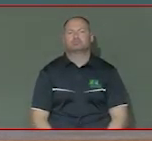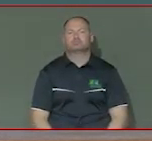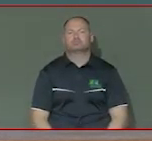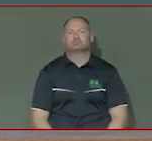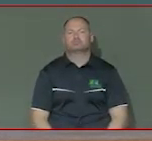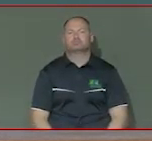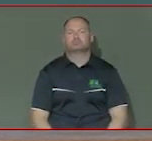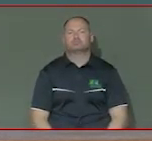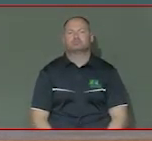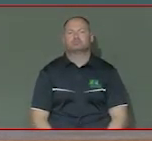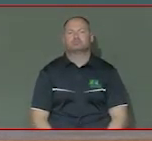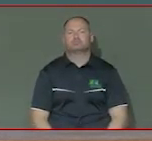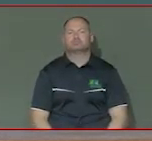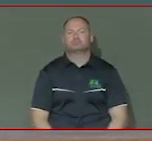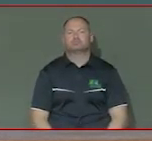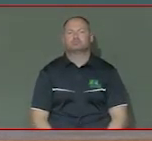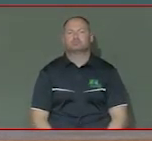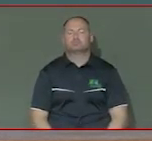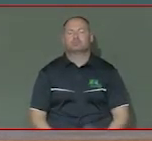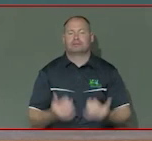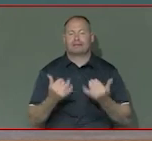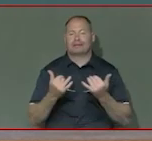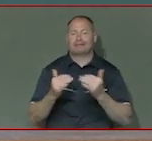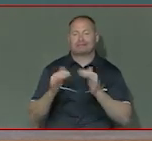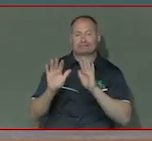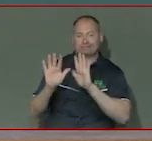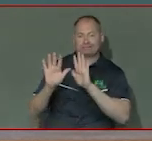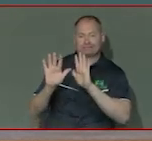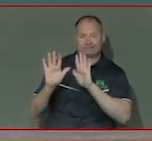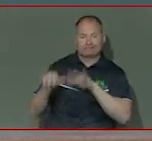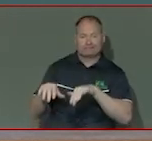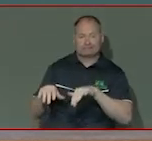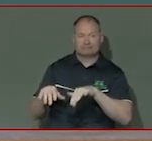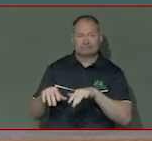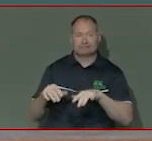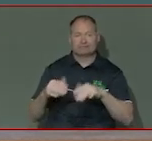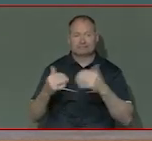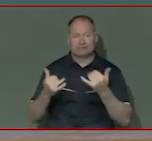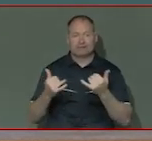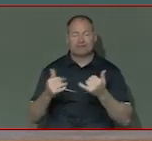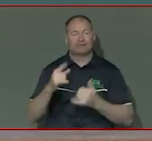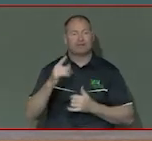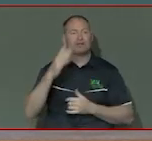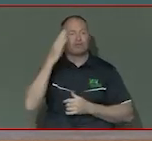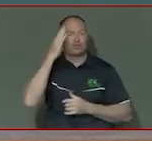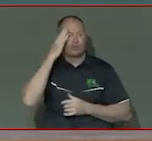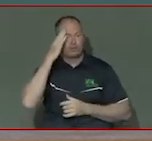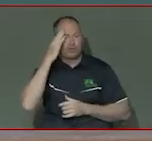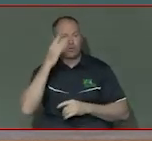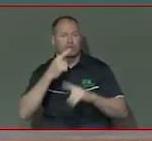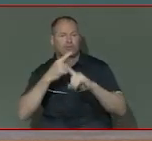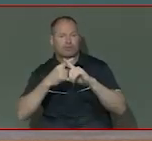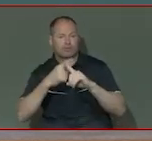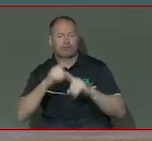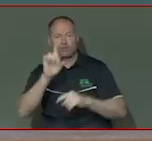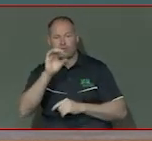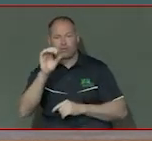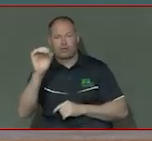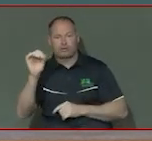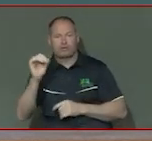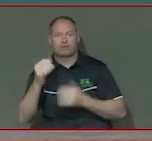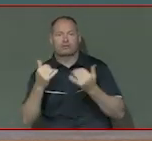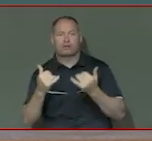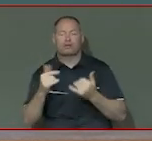rather leave out the sign, because then they say the learner knew they had to multiply by 100 to get cents, so they